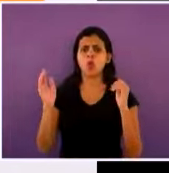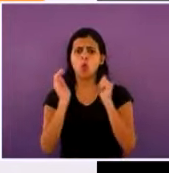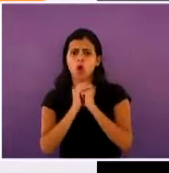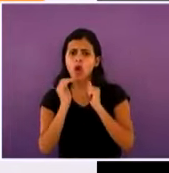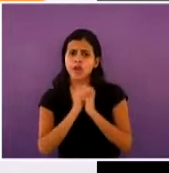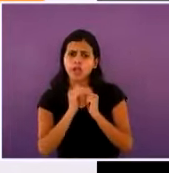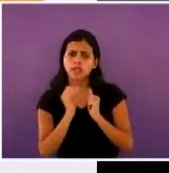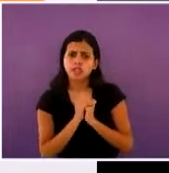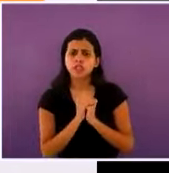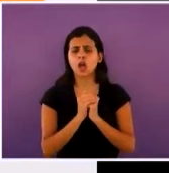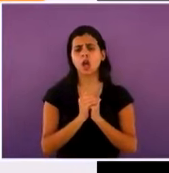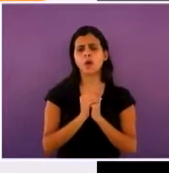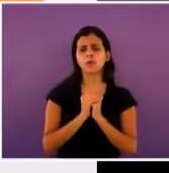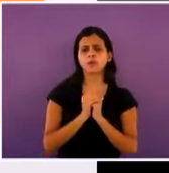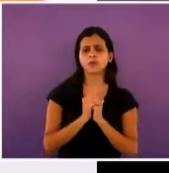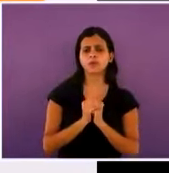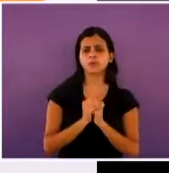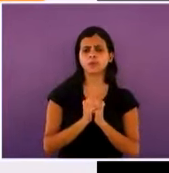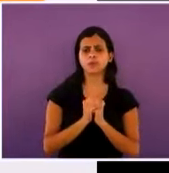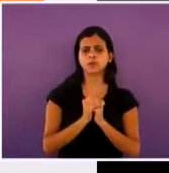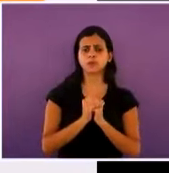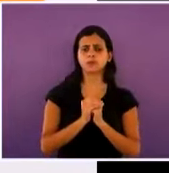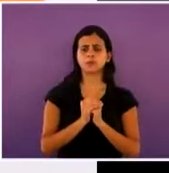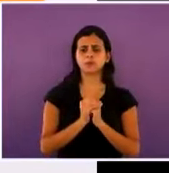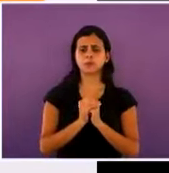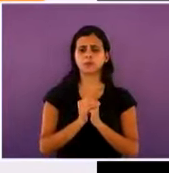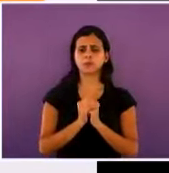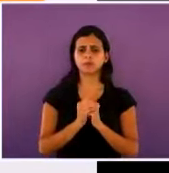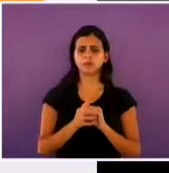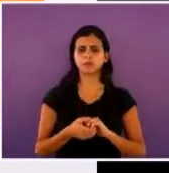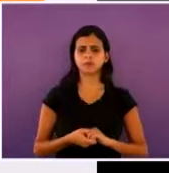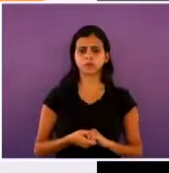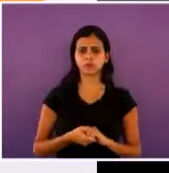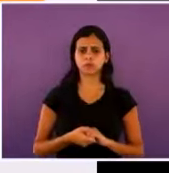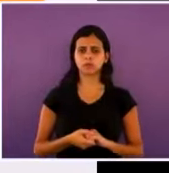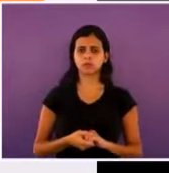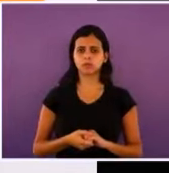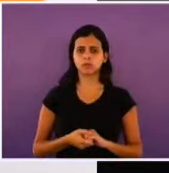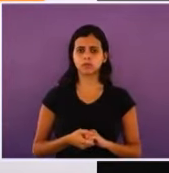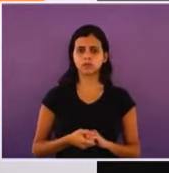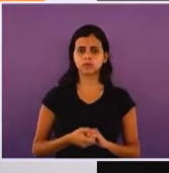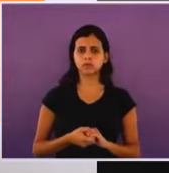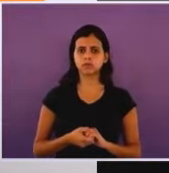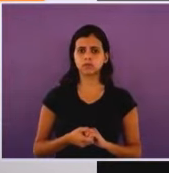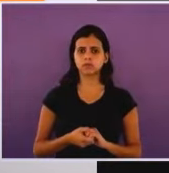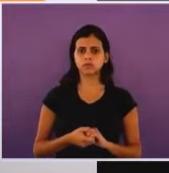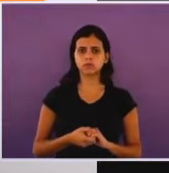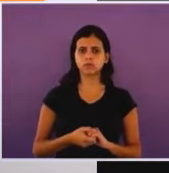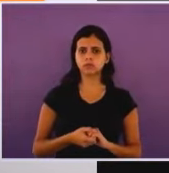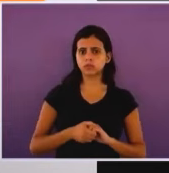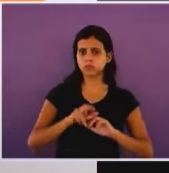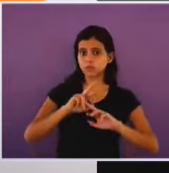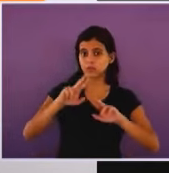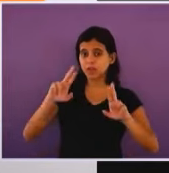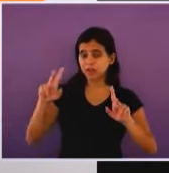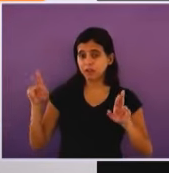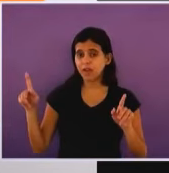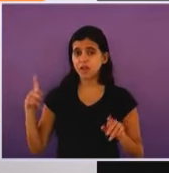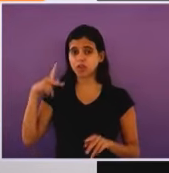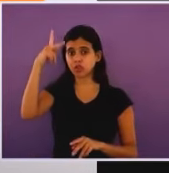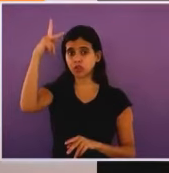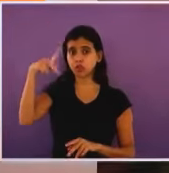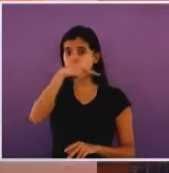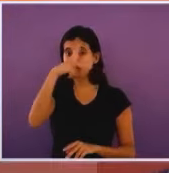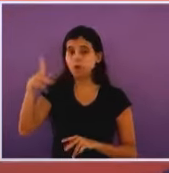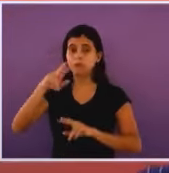espontâneas. Unlike previous popes who only knew how to pray with pre-written prayers. Diferente dos papas anteriores